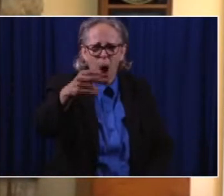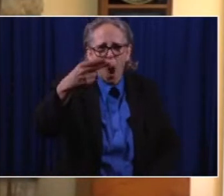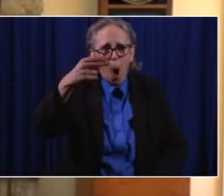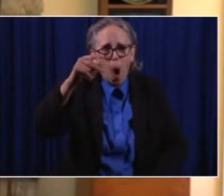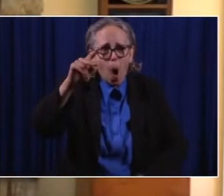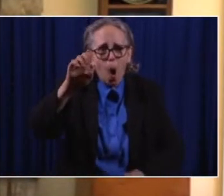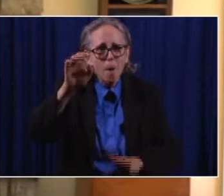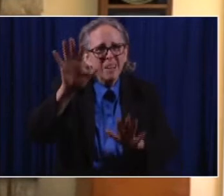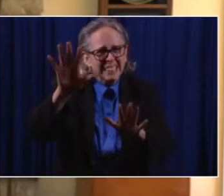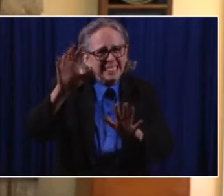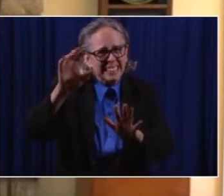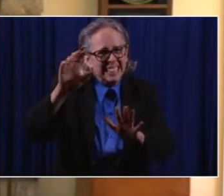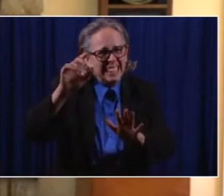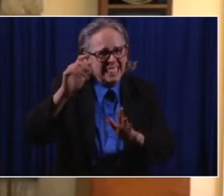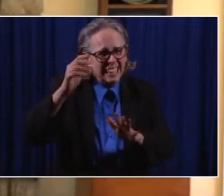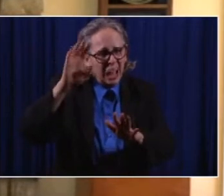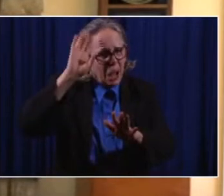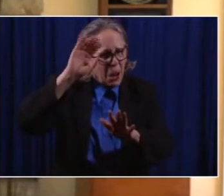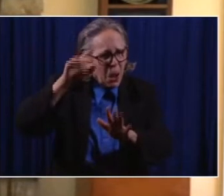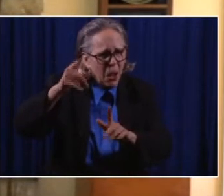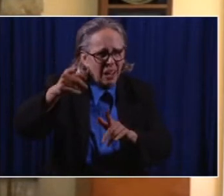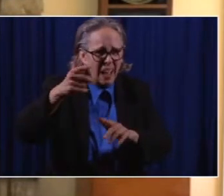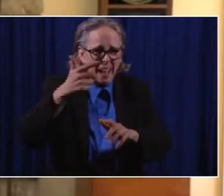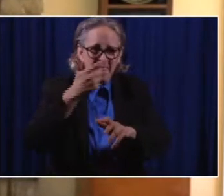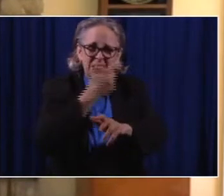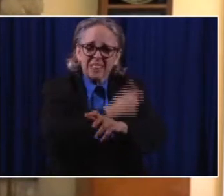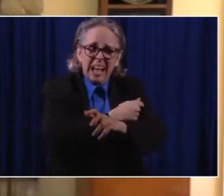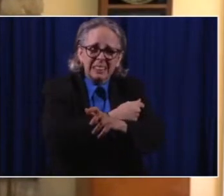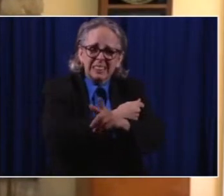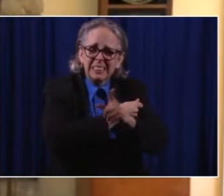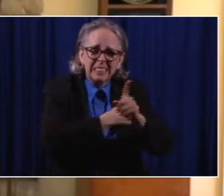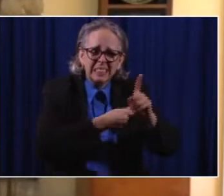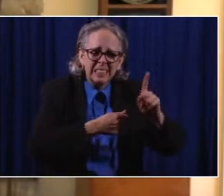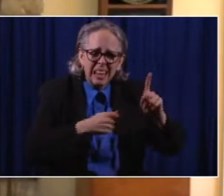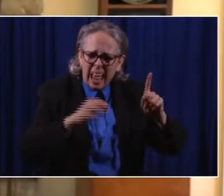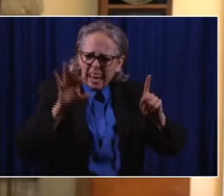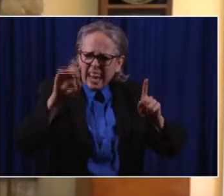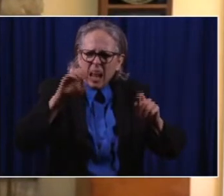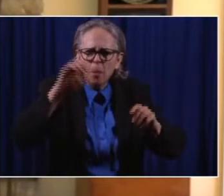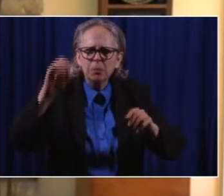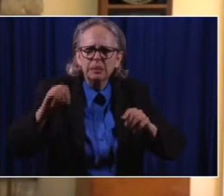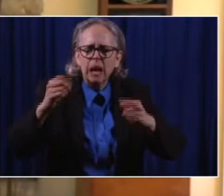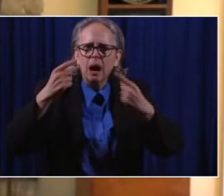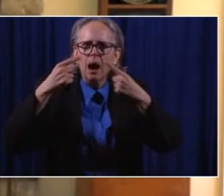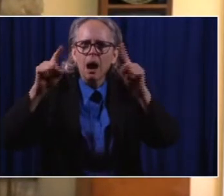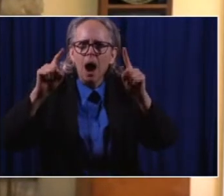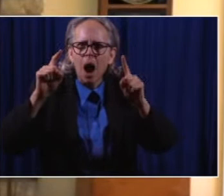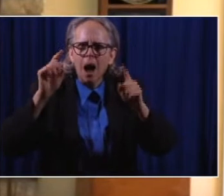90% worked, and that's very, very good news.